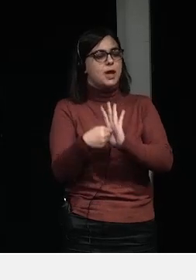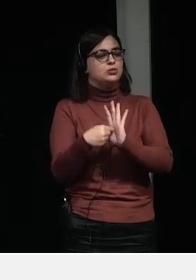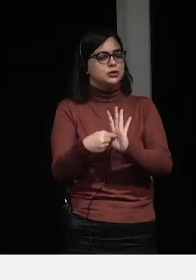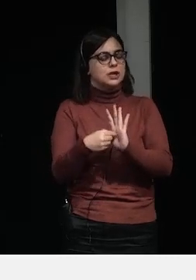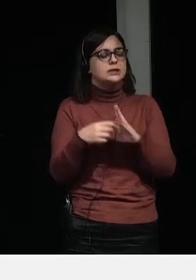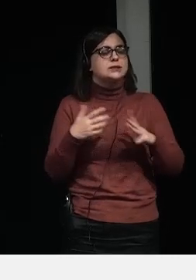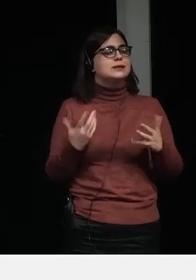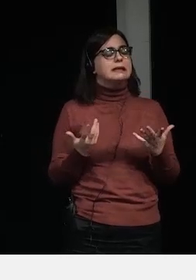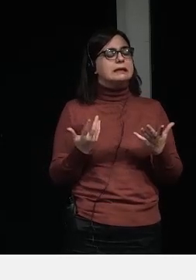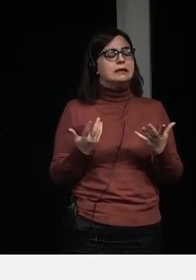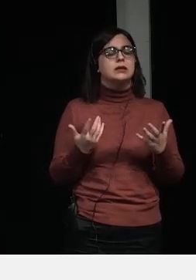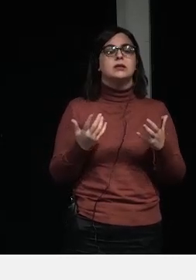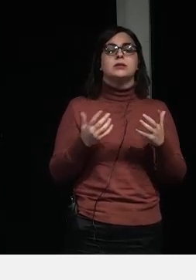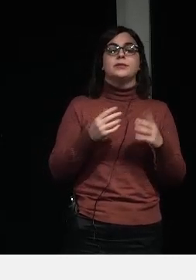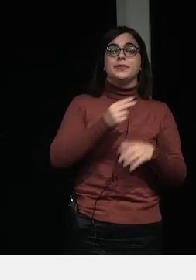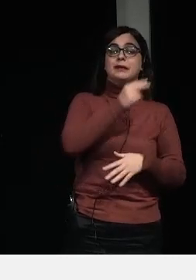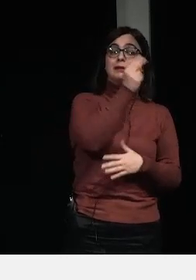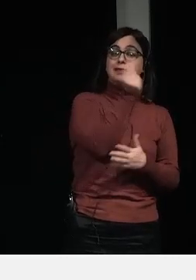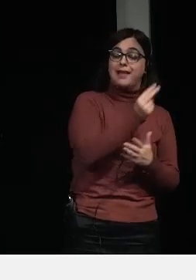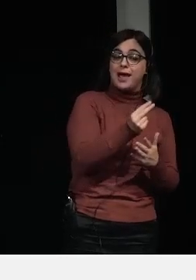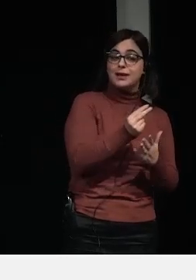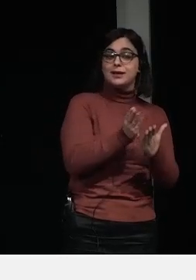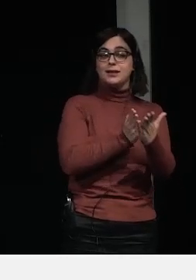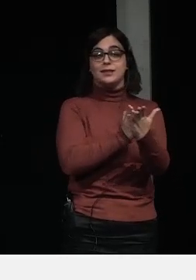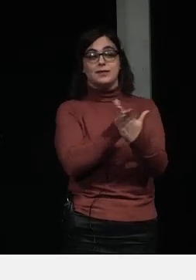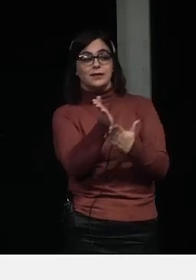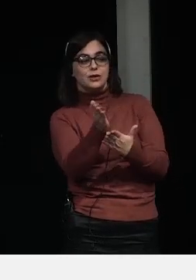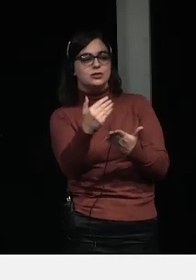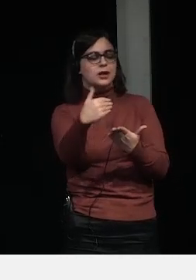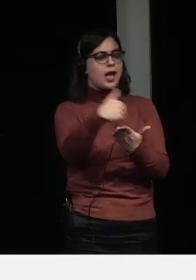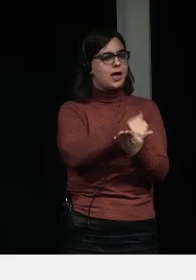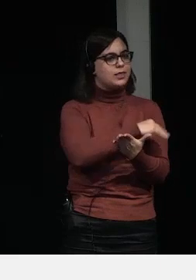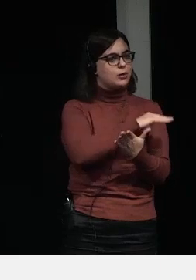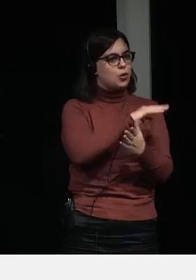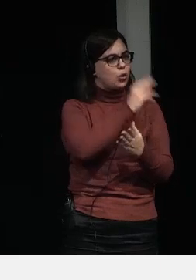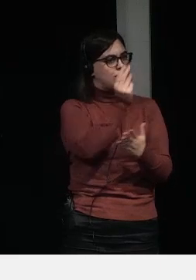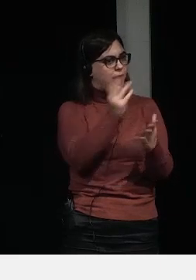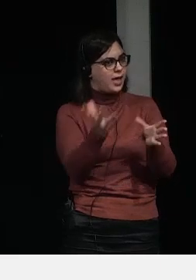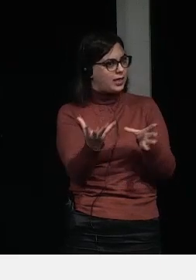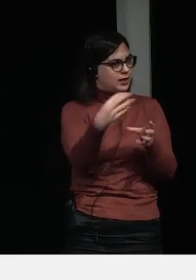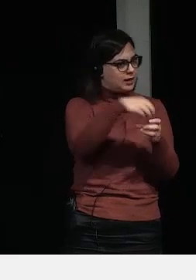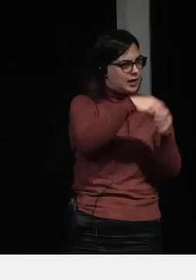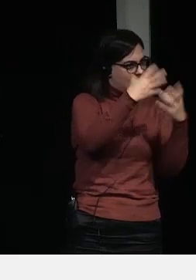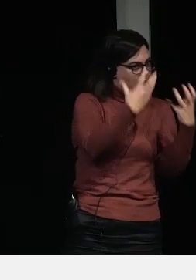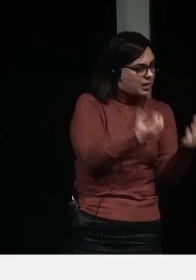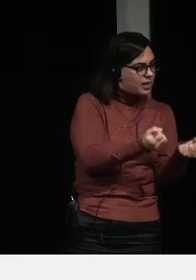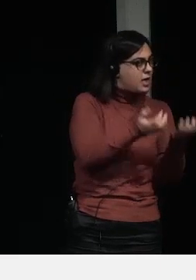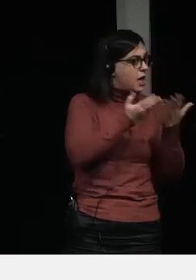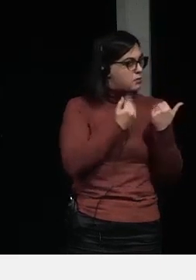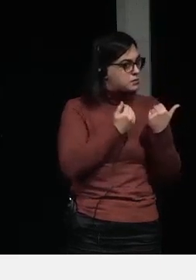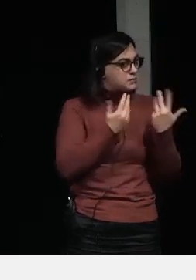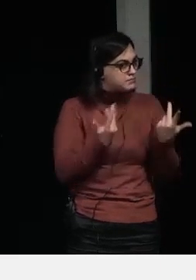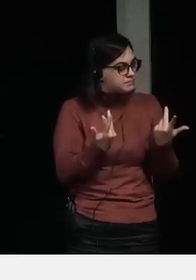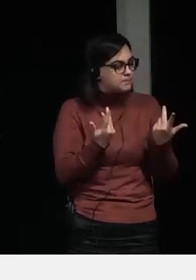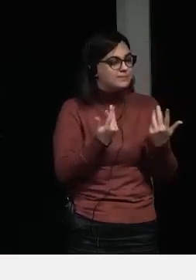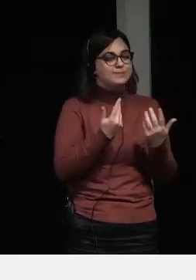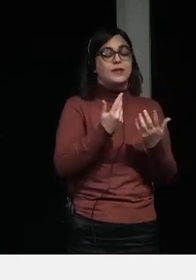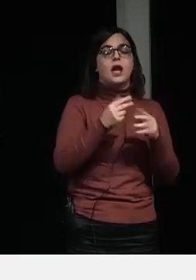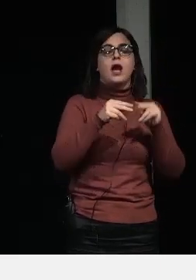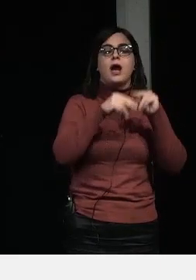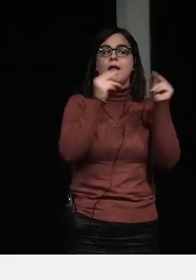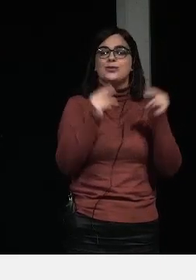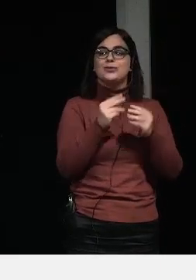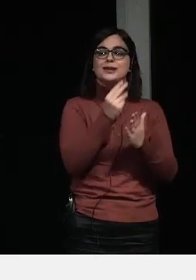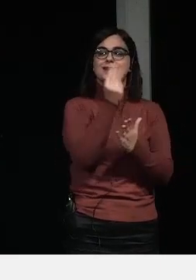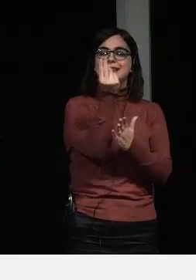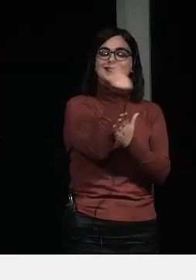fruitful collaboration in which art became a fundamental element in training of these people who